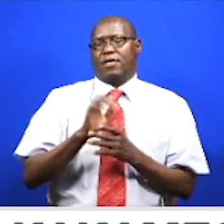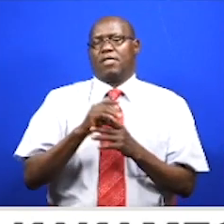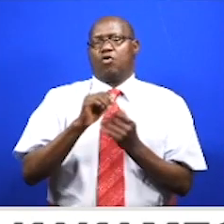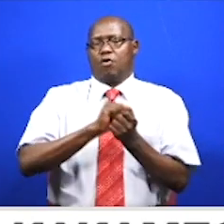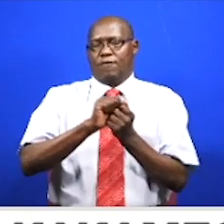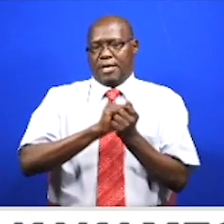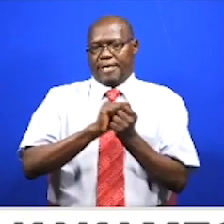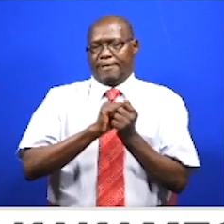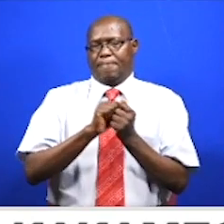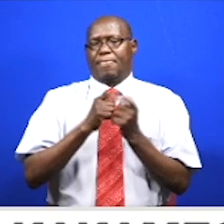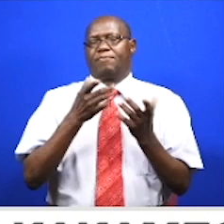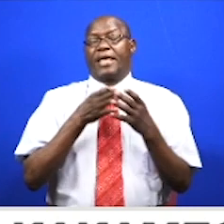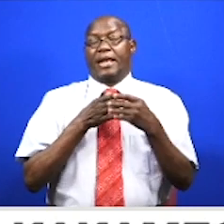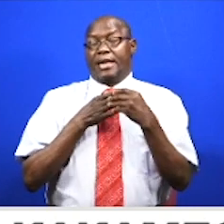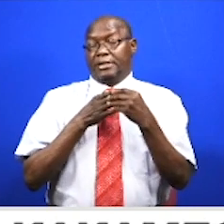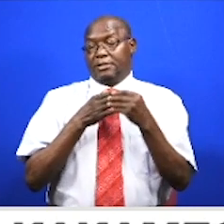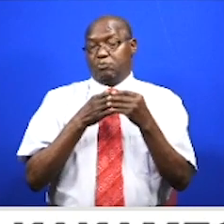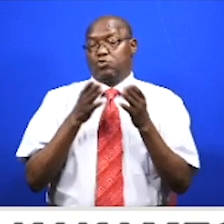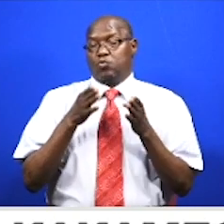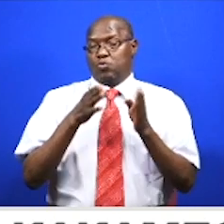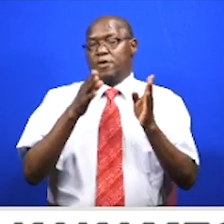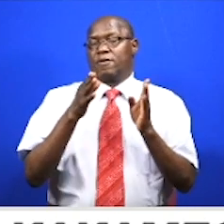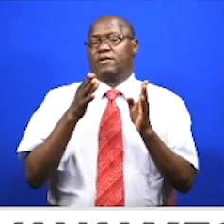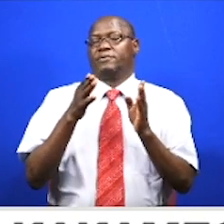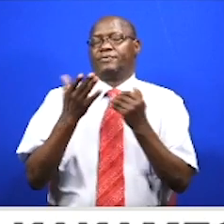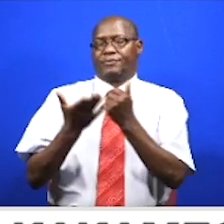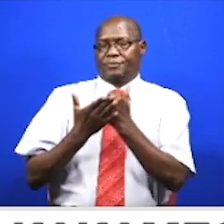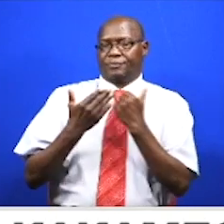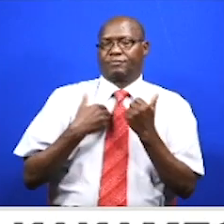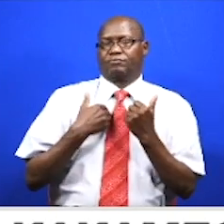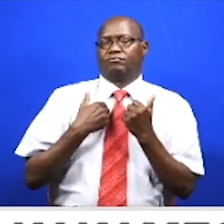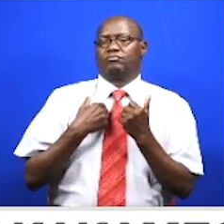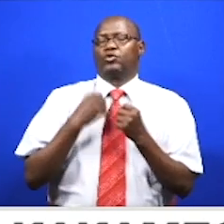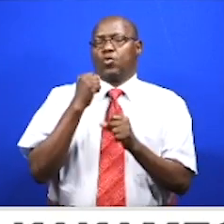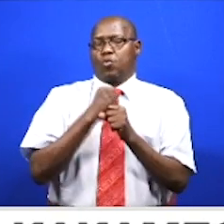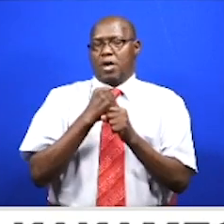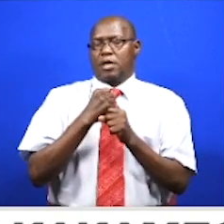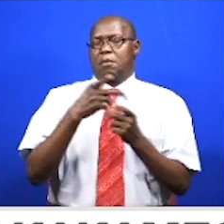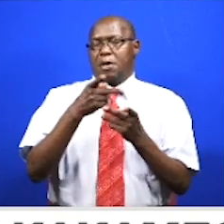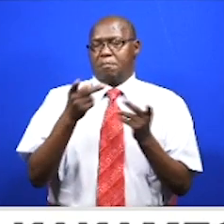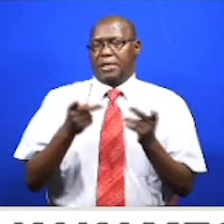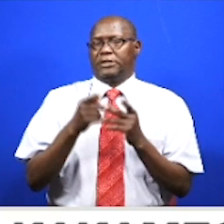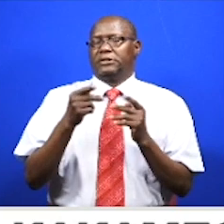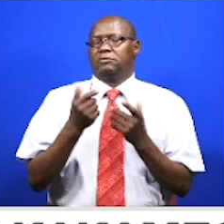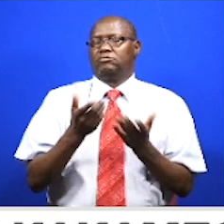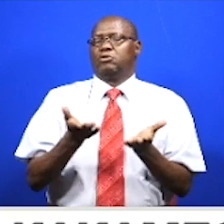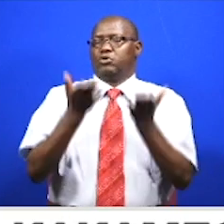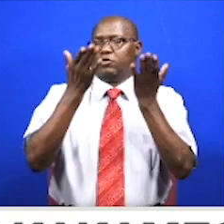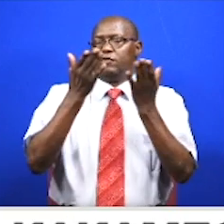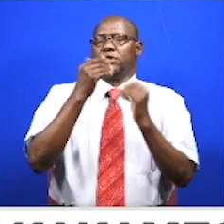leadership-wise. It has made me to rise in my working place, in church, and